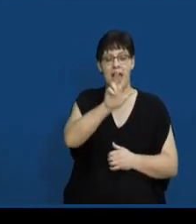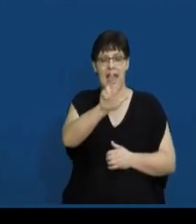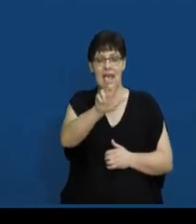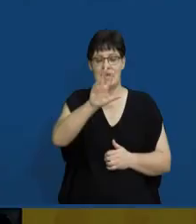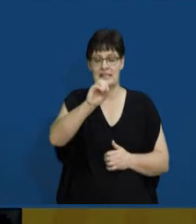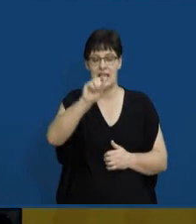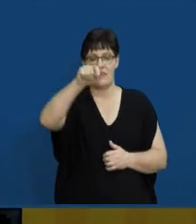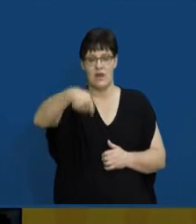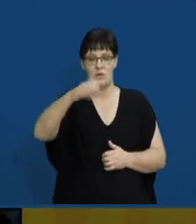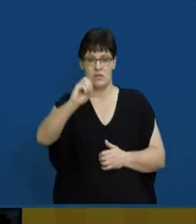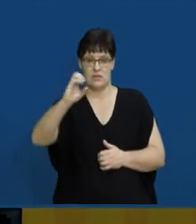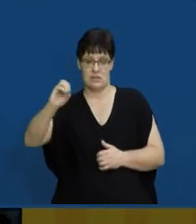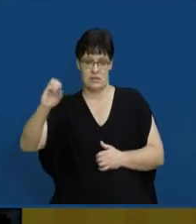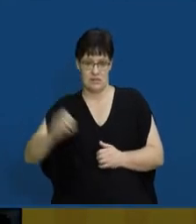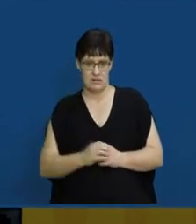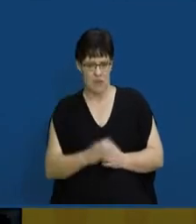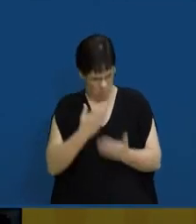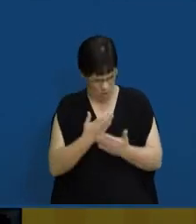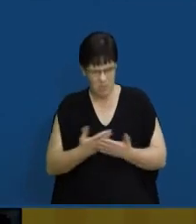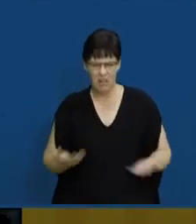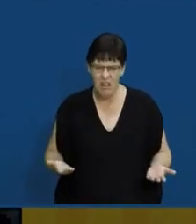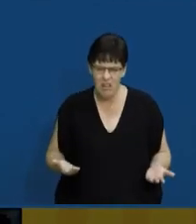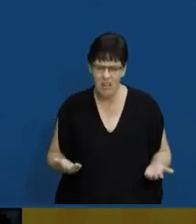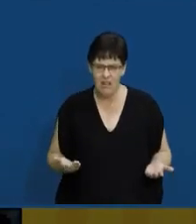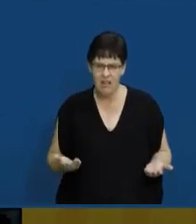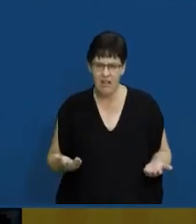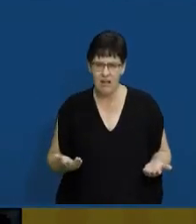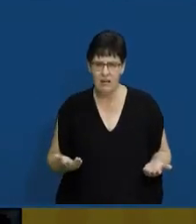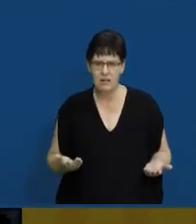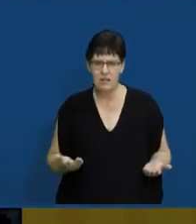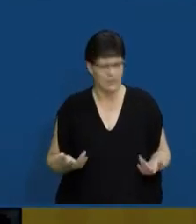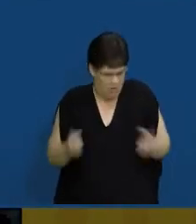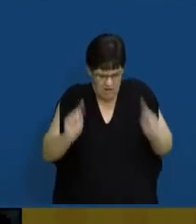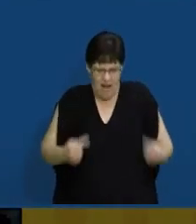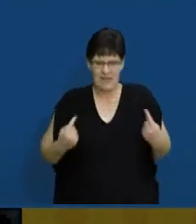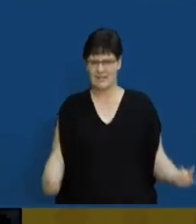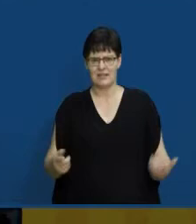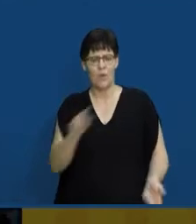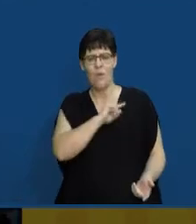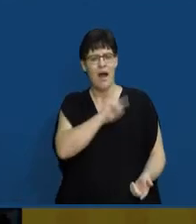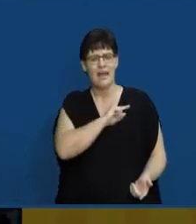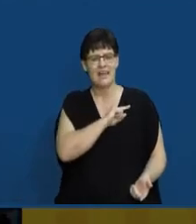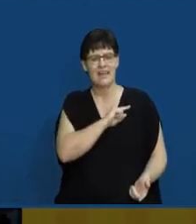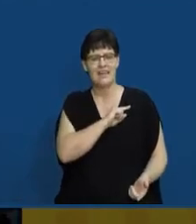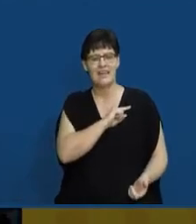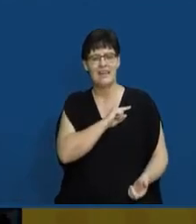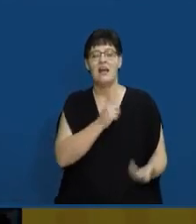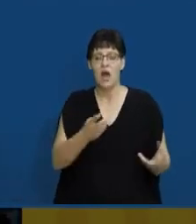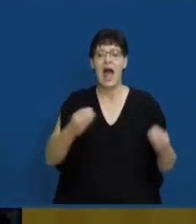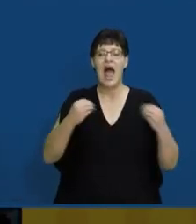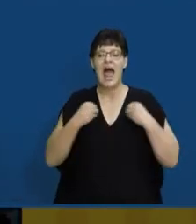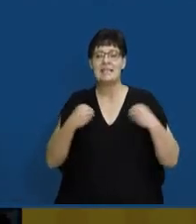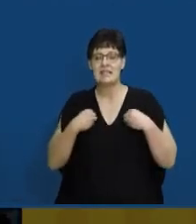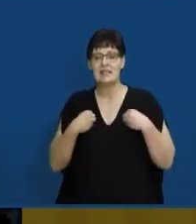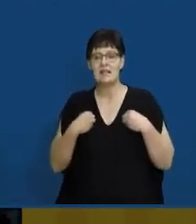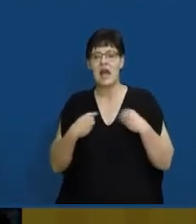580,000. Is that possible? Definitely not. Why not? Because an asset cannot